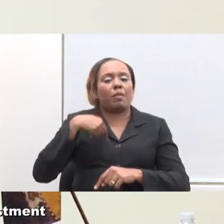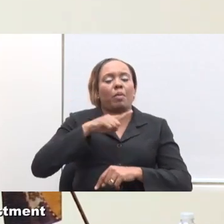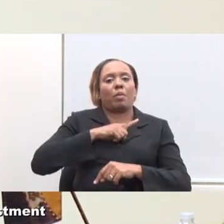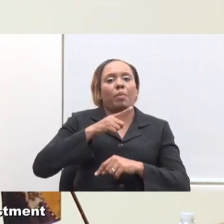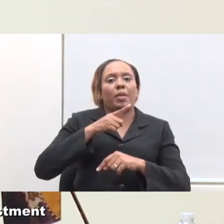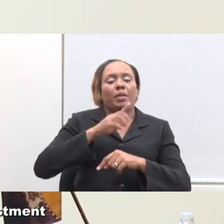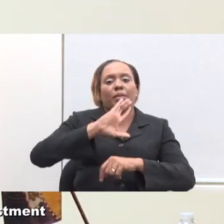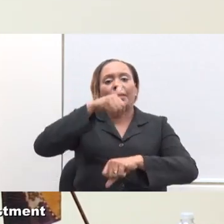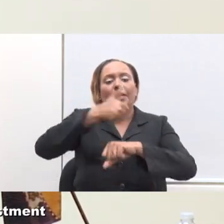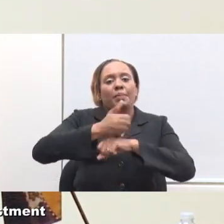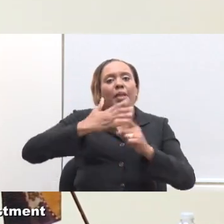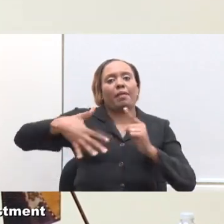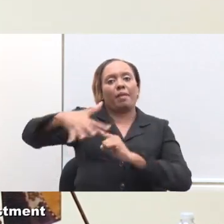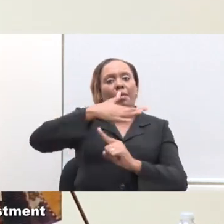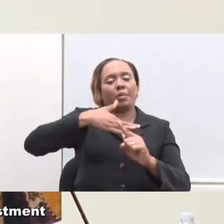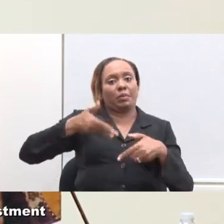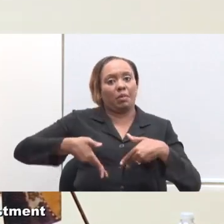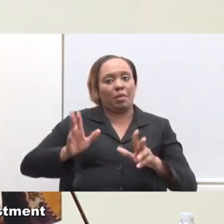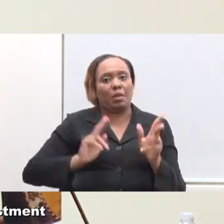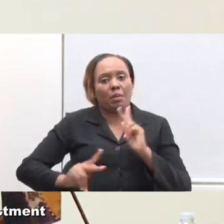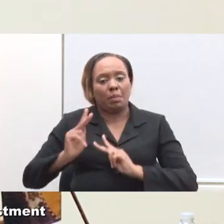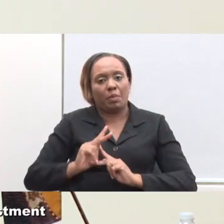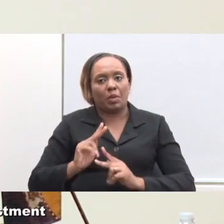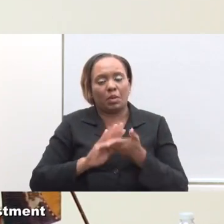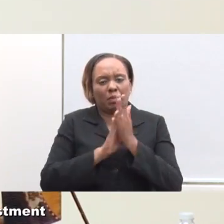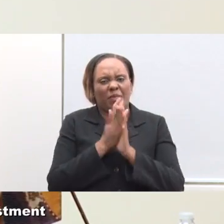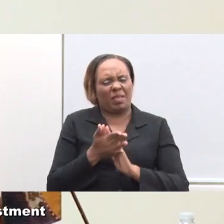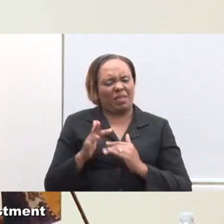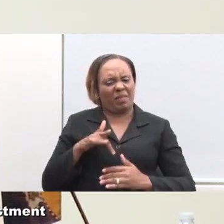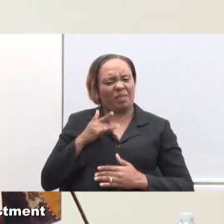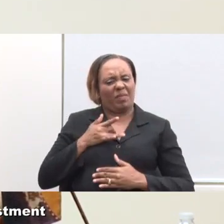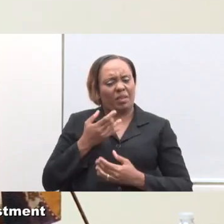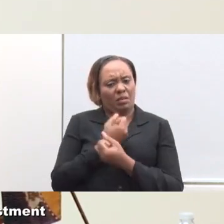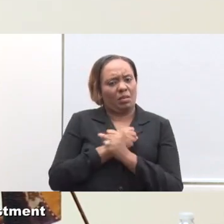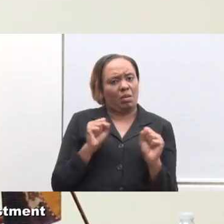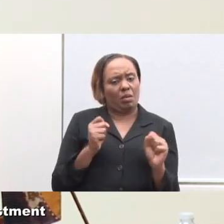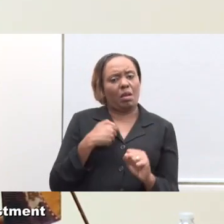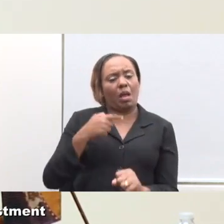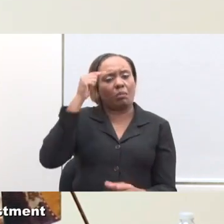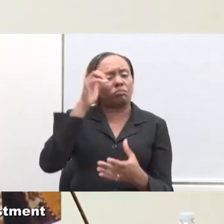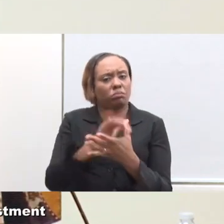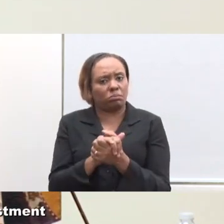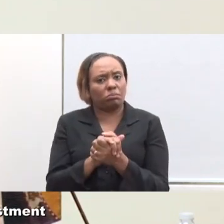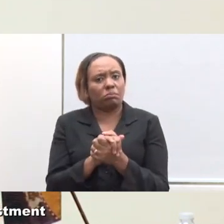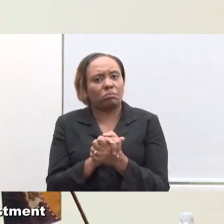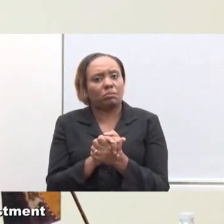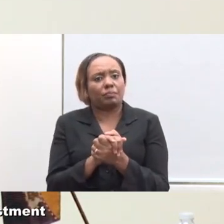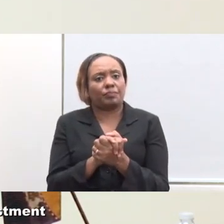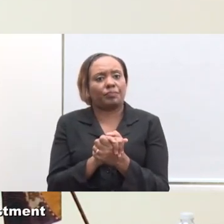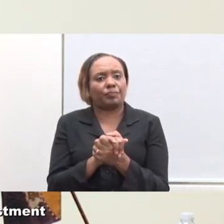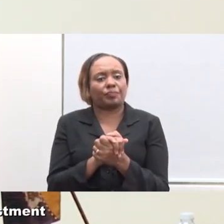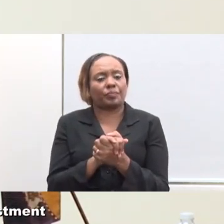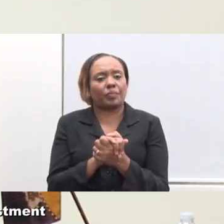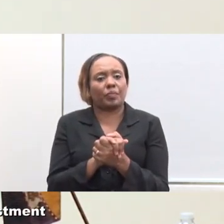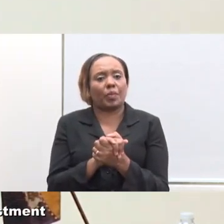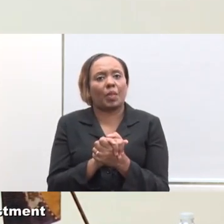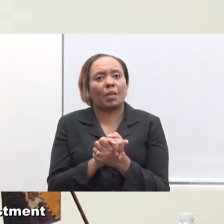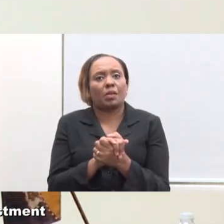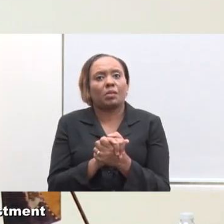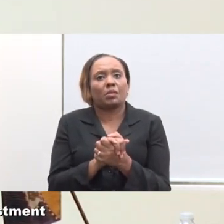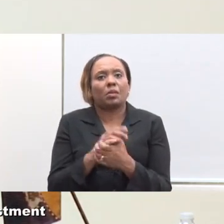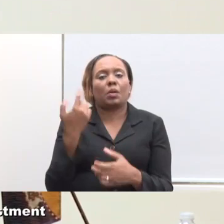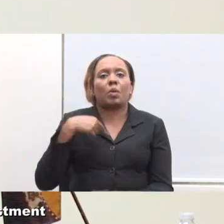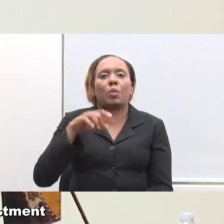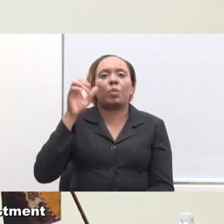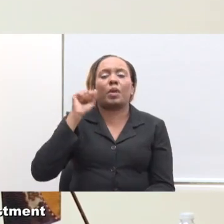to flourish, allow our people to be secure, then I believe, Mr. Speaker, that we can see our way, even when we